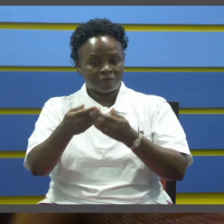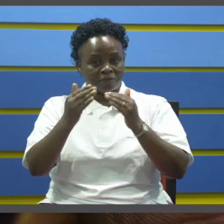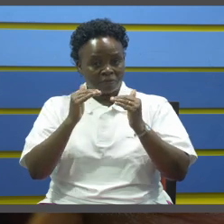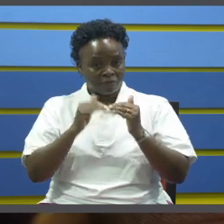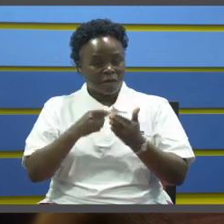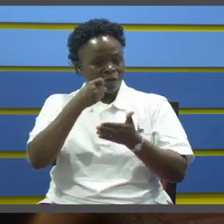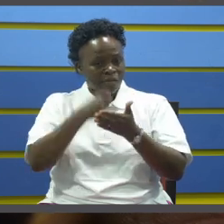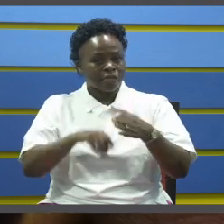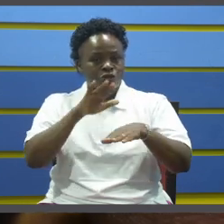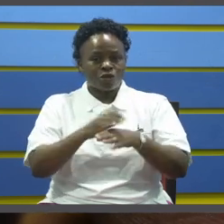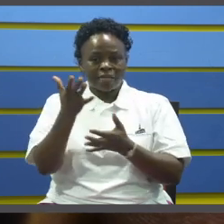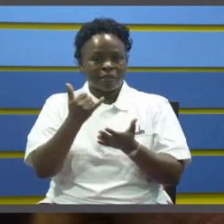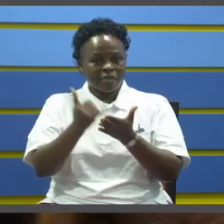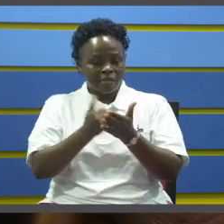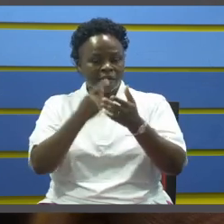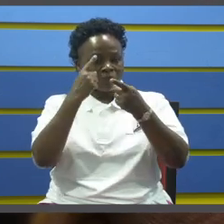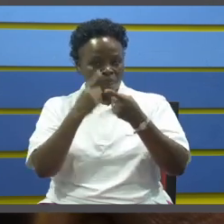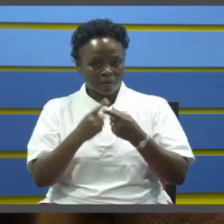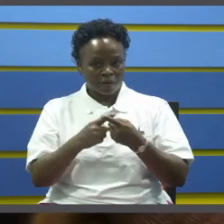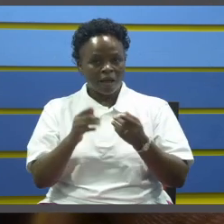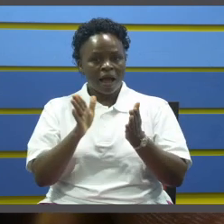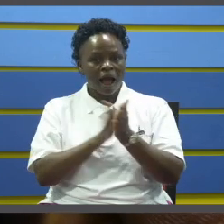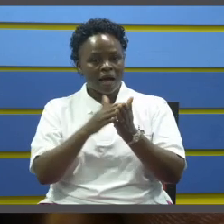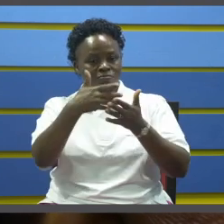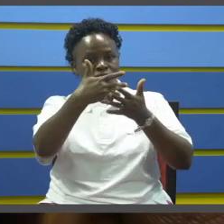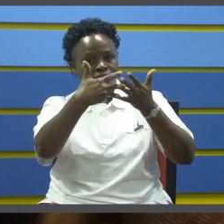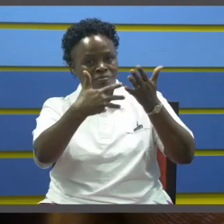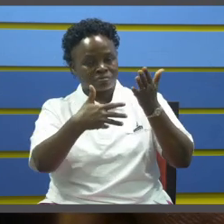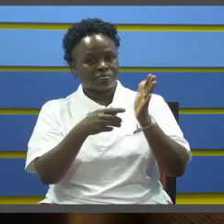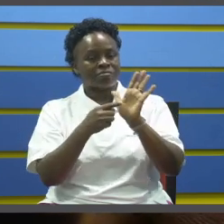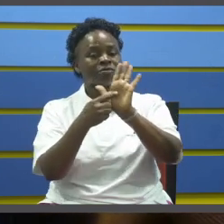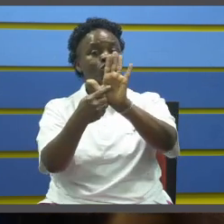The presumptive tax payable is computed and displayed.